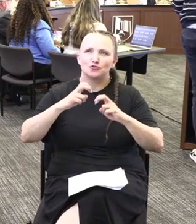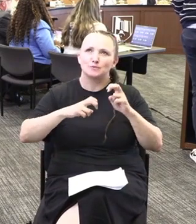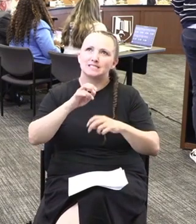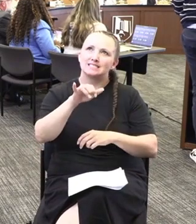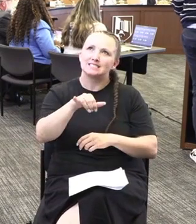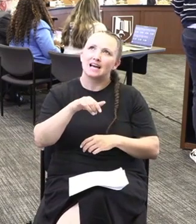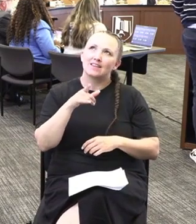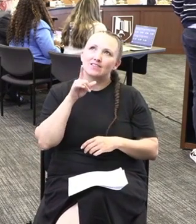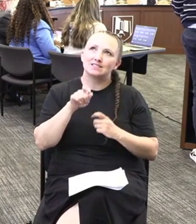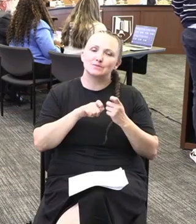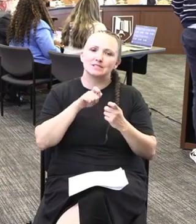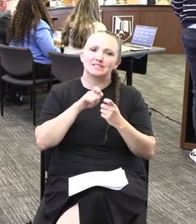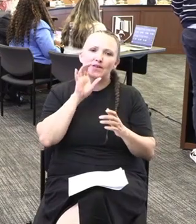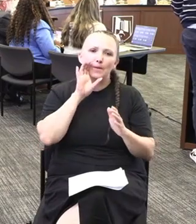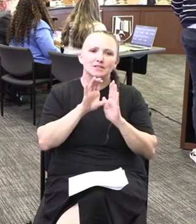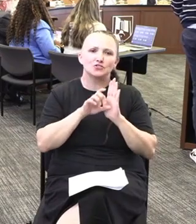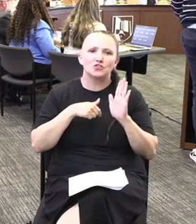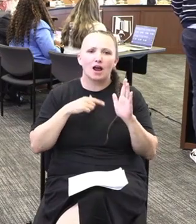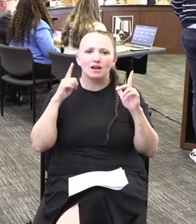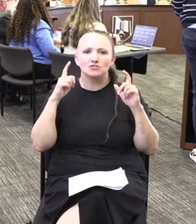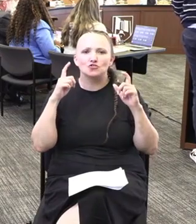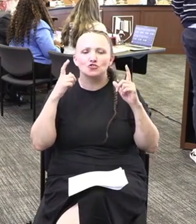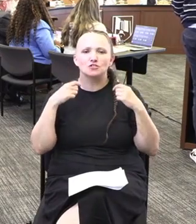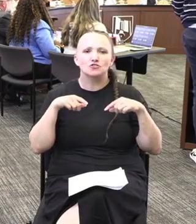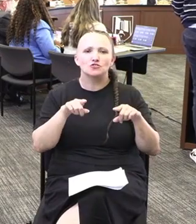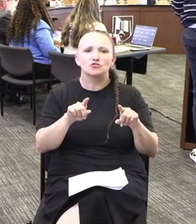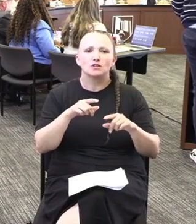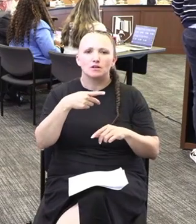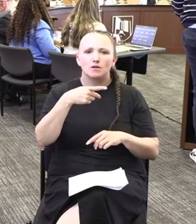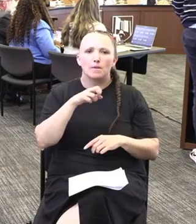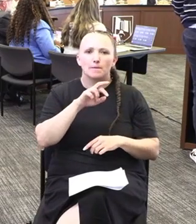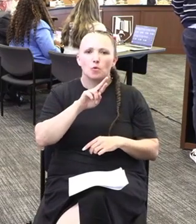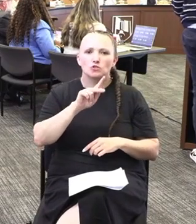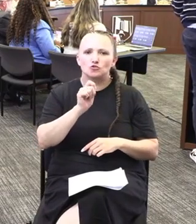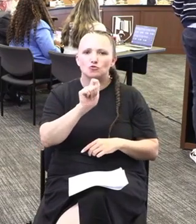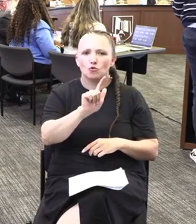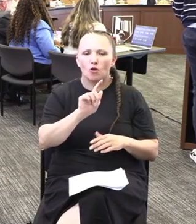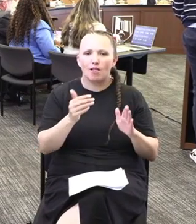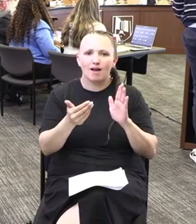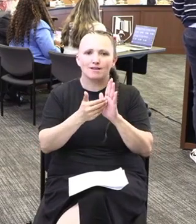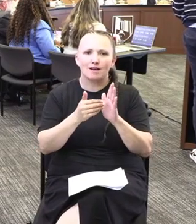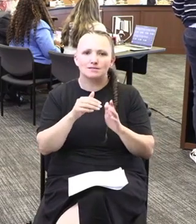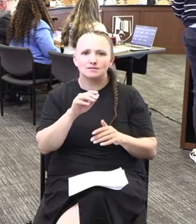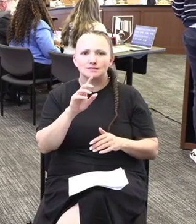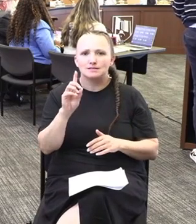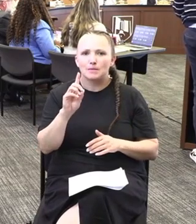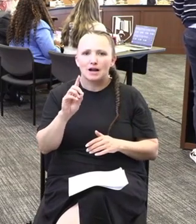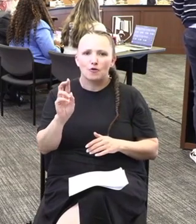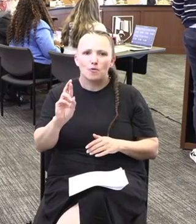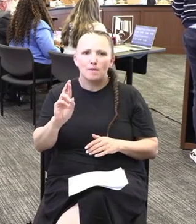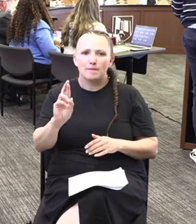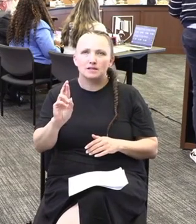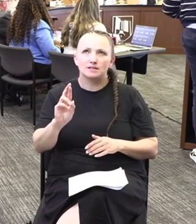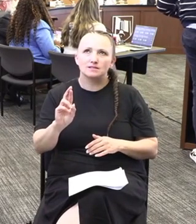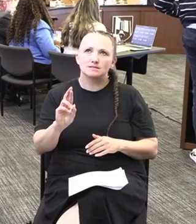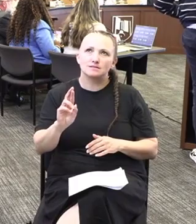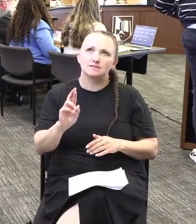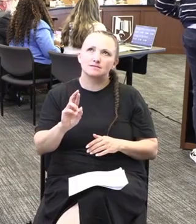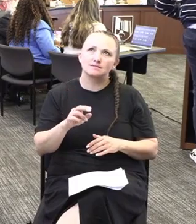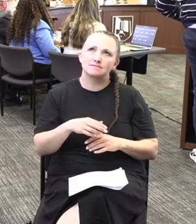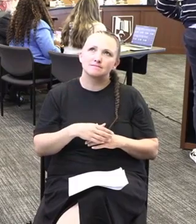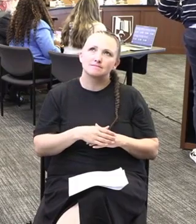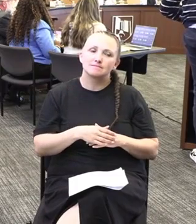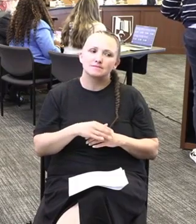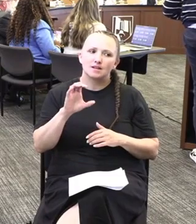This particular photo I took was during the Portugal versus the Democratic Republic of the Congo game.